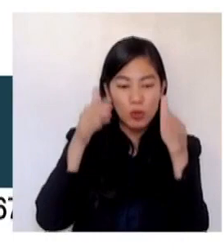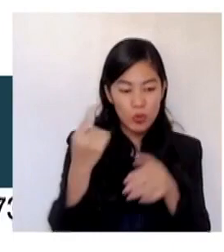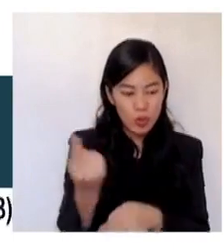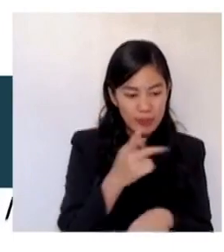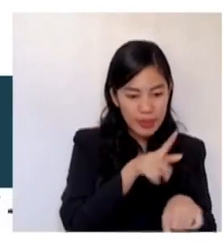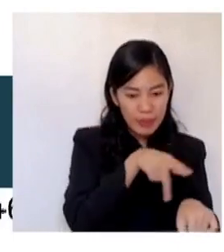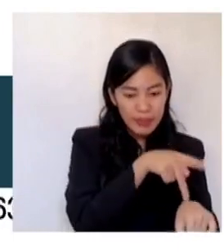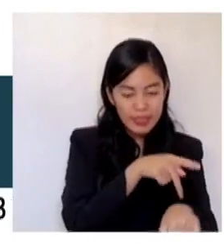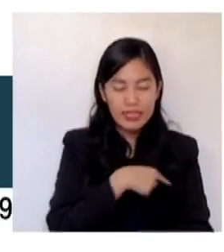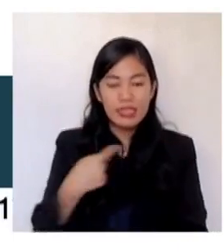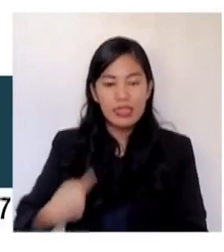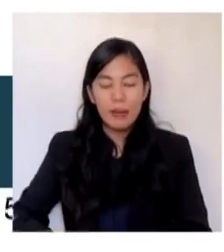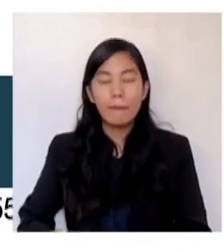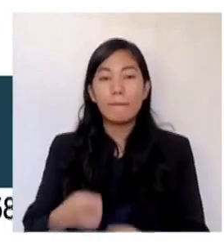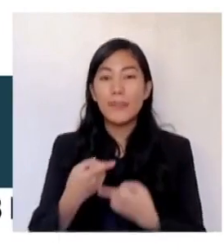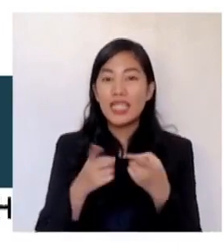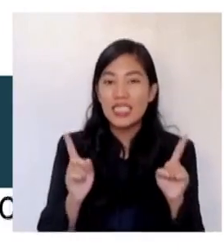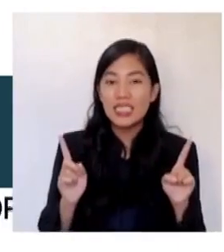be dealt with,